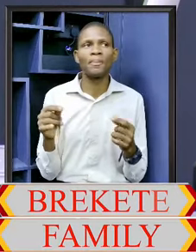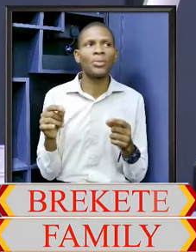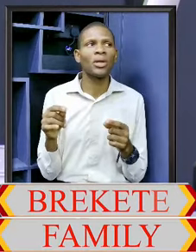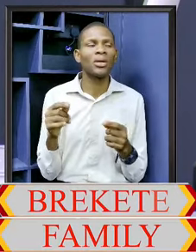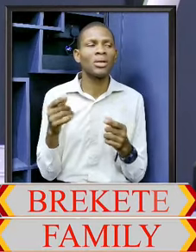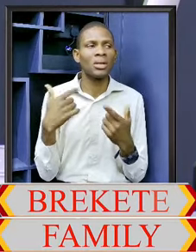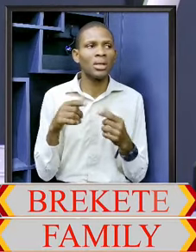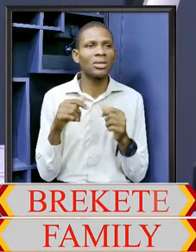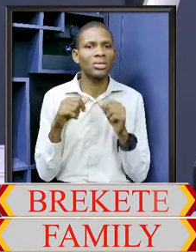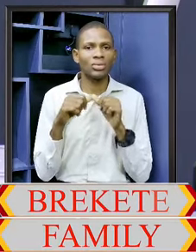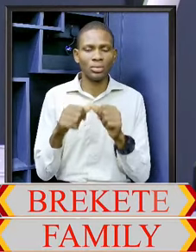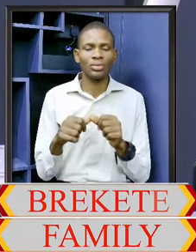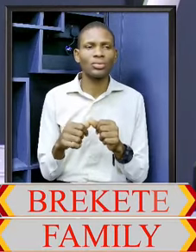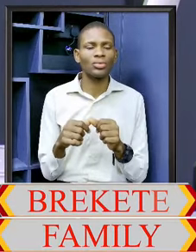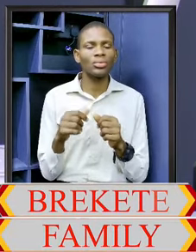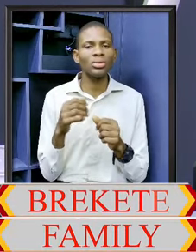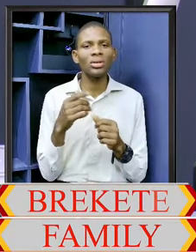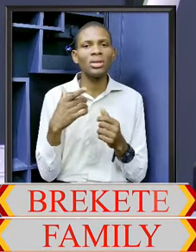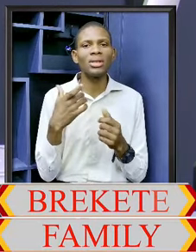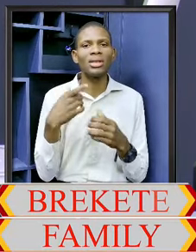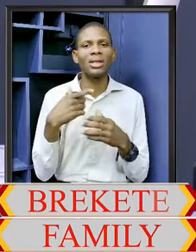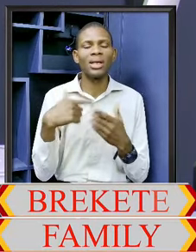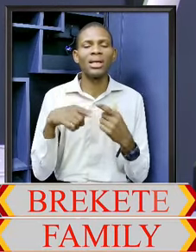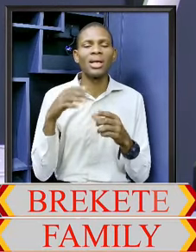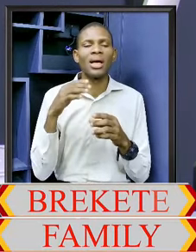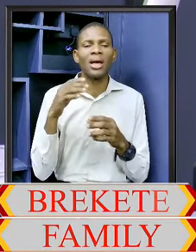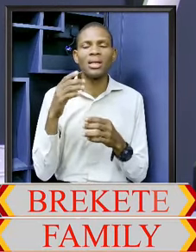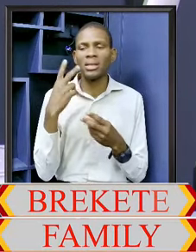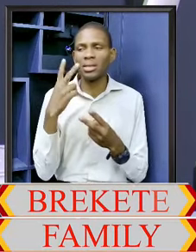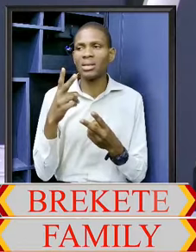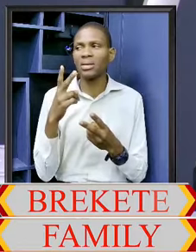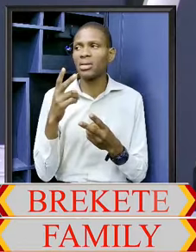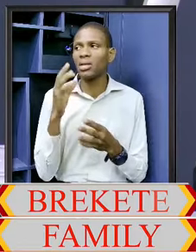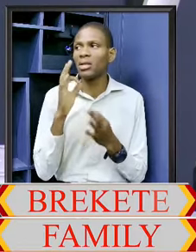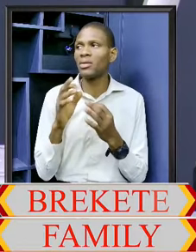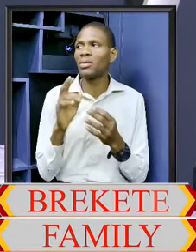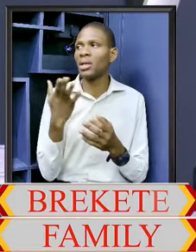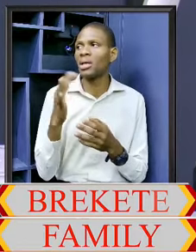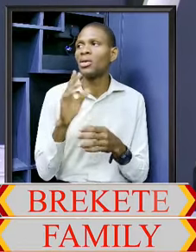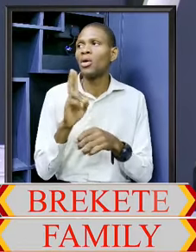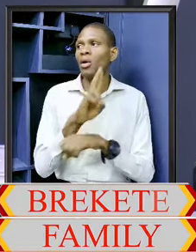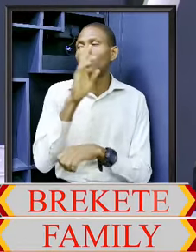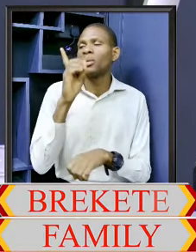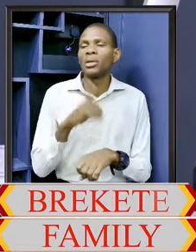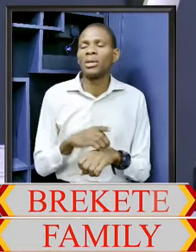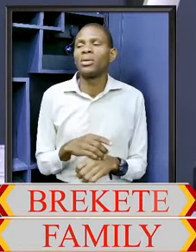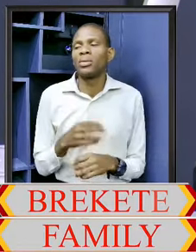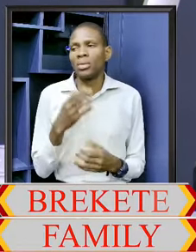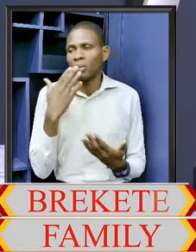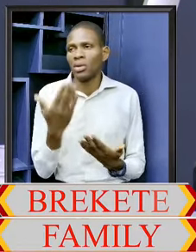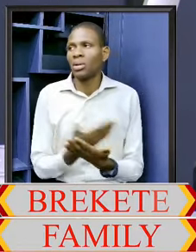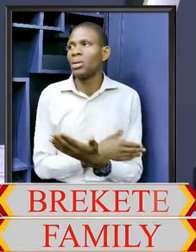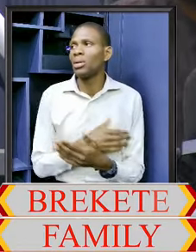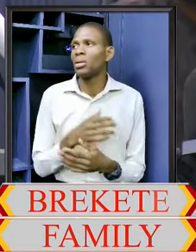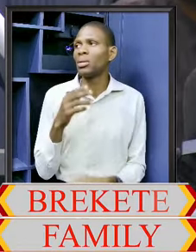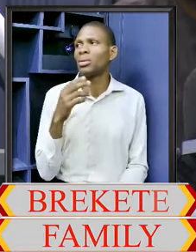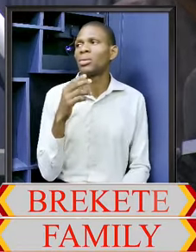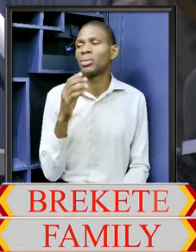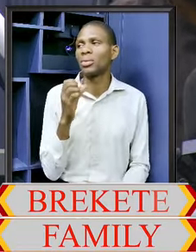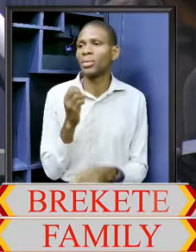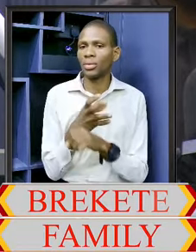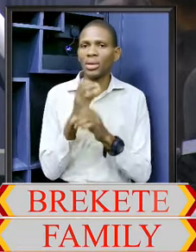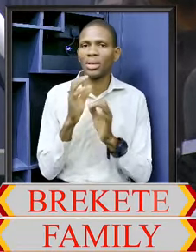we enter studio, make we know whether updates they for studio. Good morning, Consultant Ike. Good morning, morning Brekete